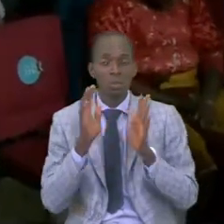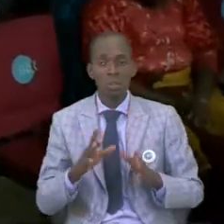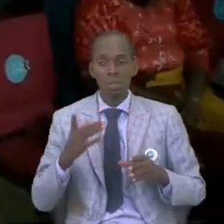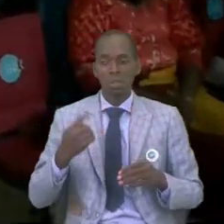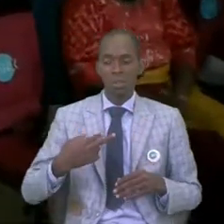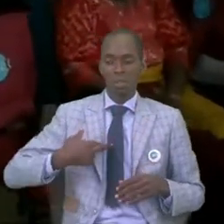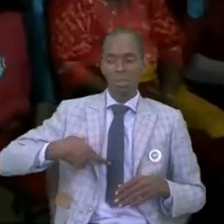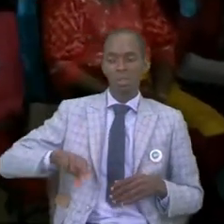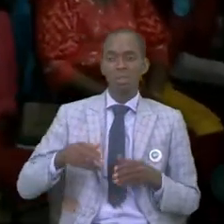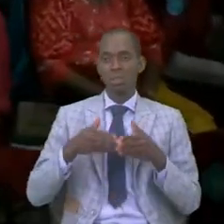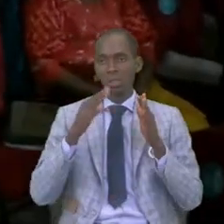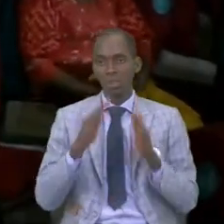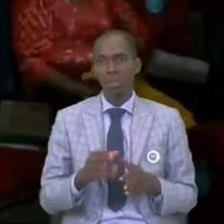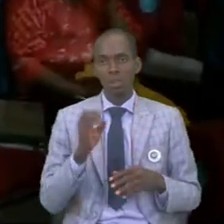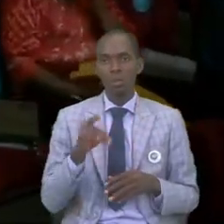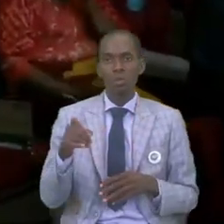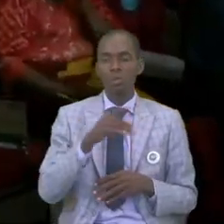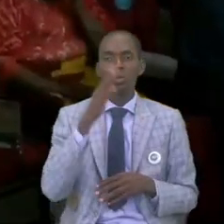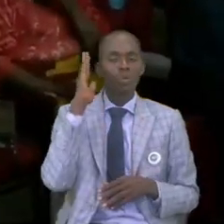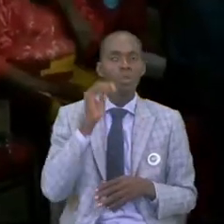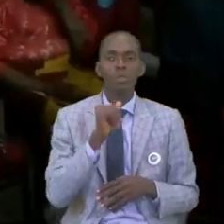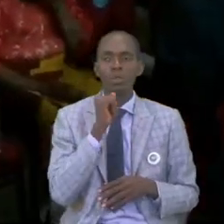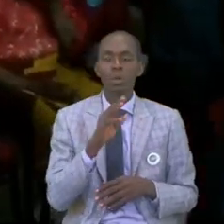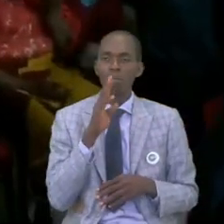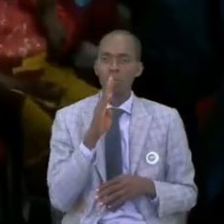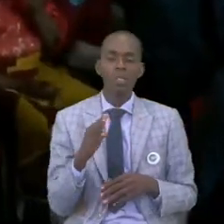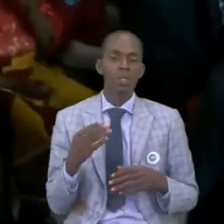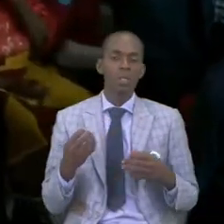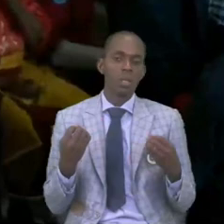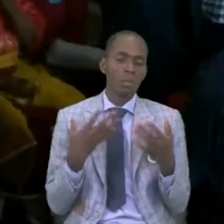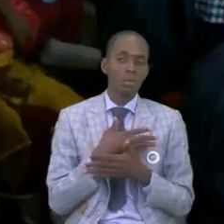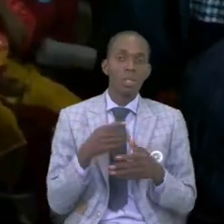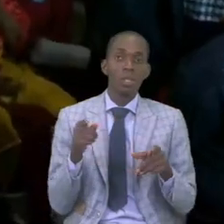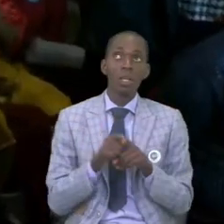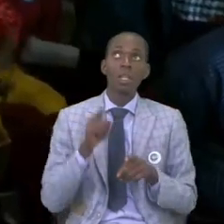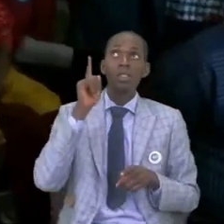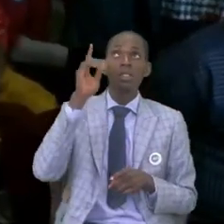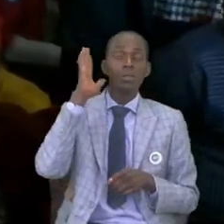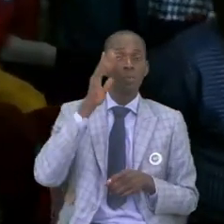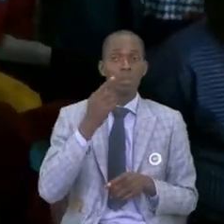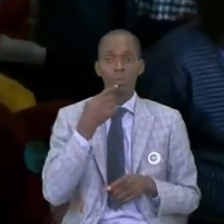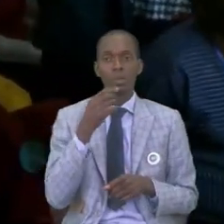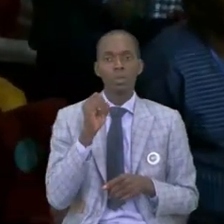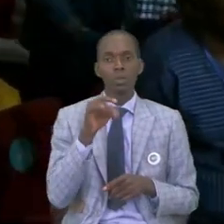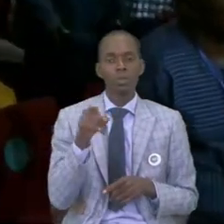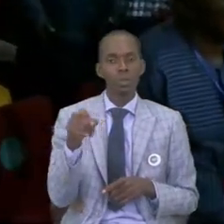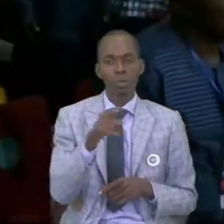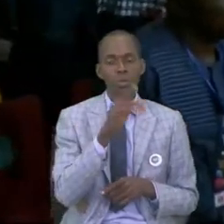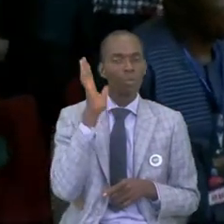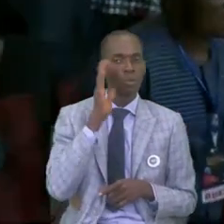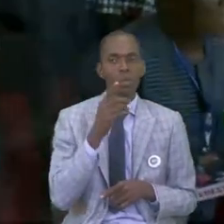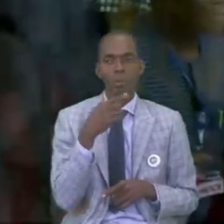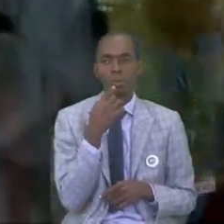be afraid. As he would speak, so you will speak. He